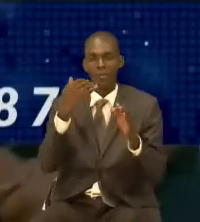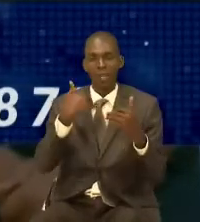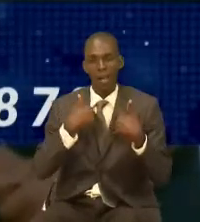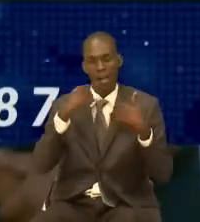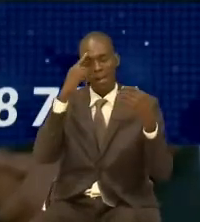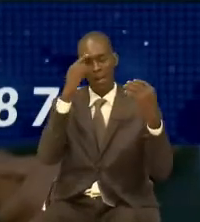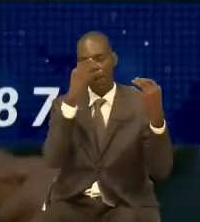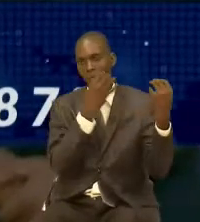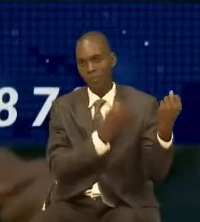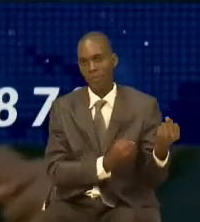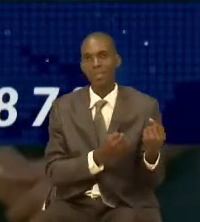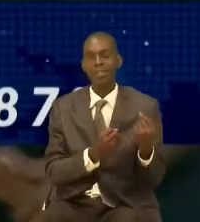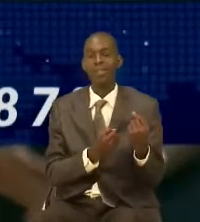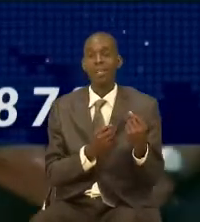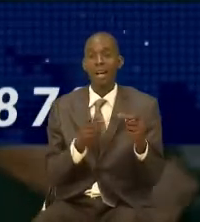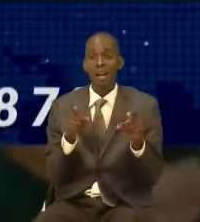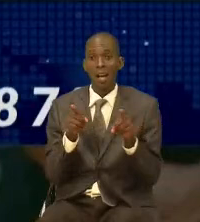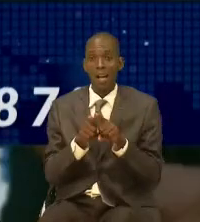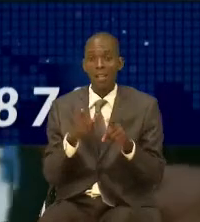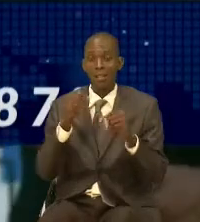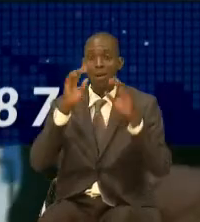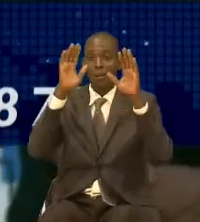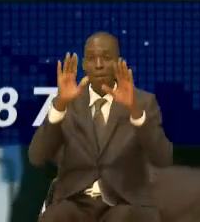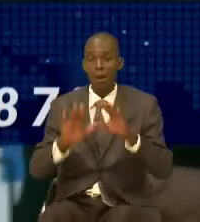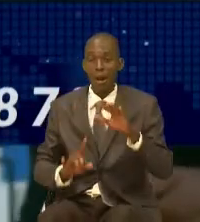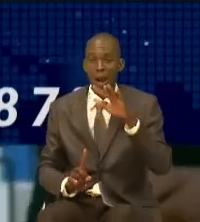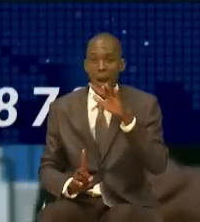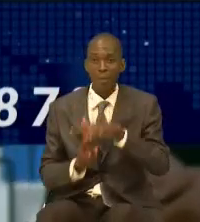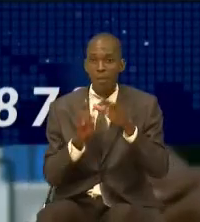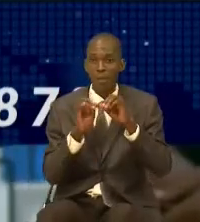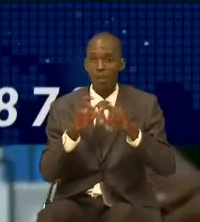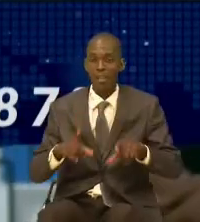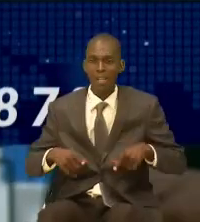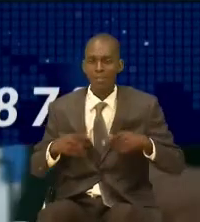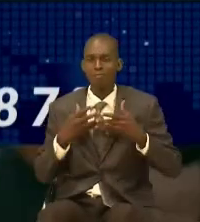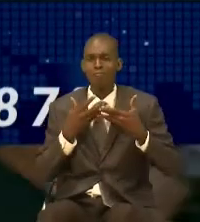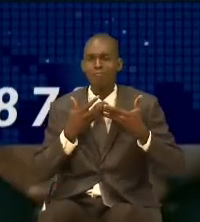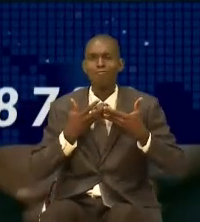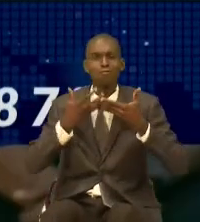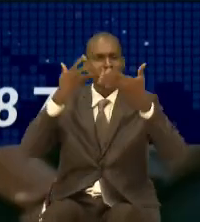miracle let all who couldn't see before begin to see now open your eyes and see you couldn't